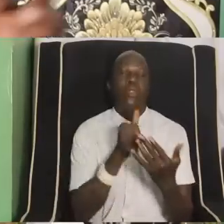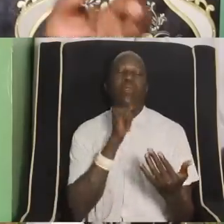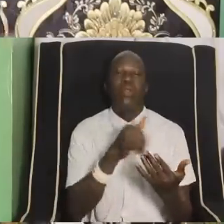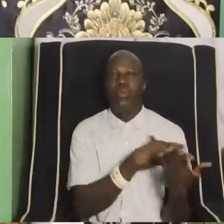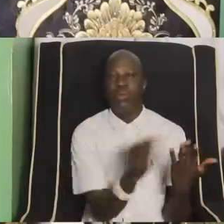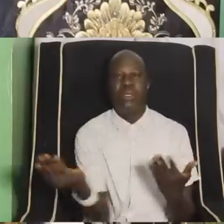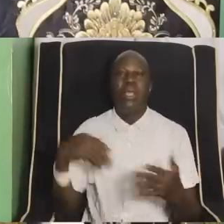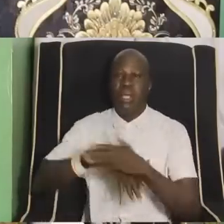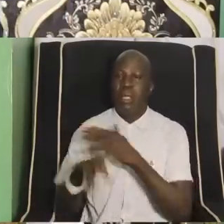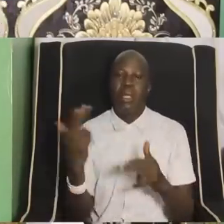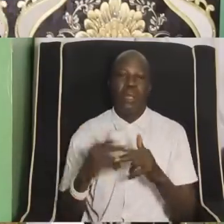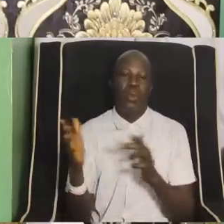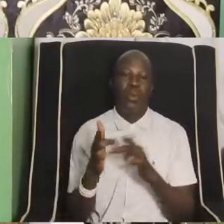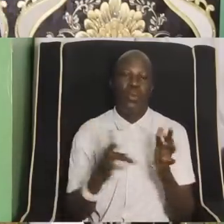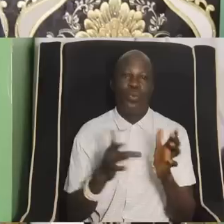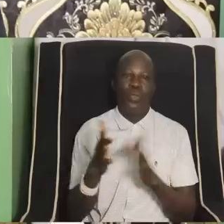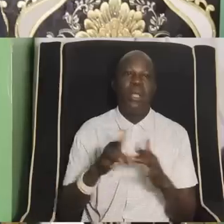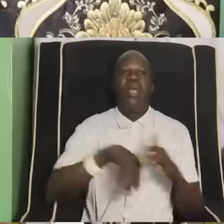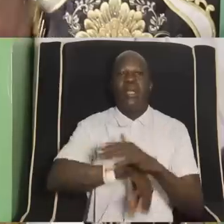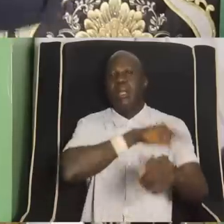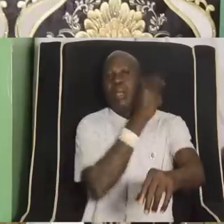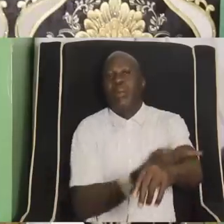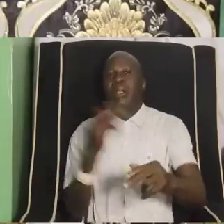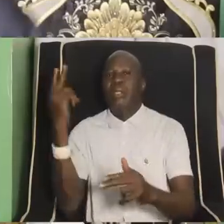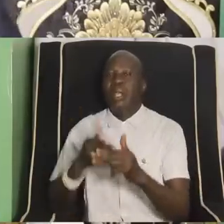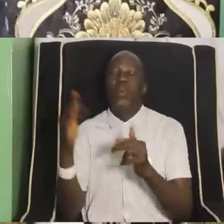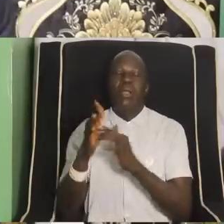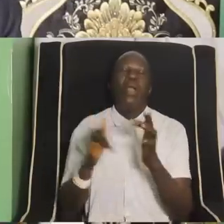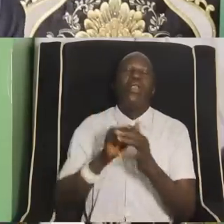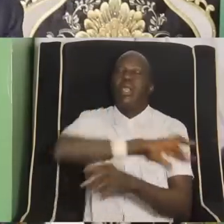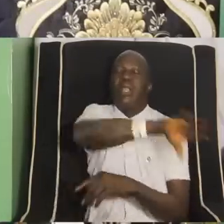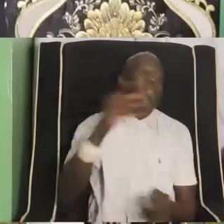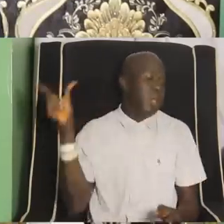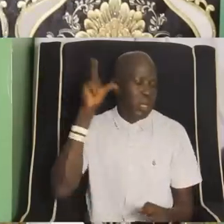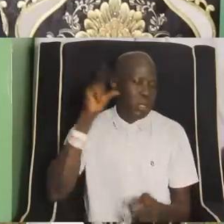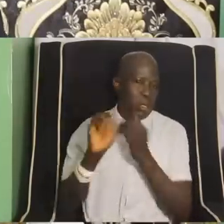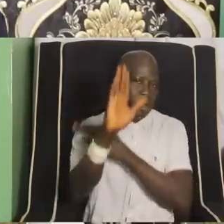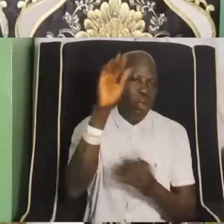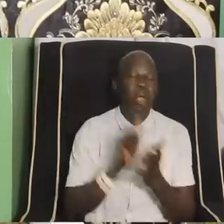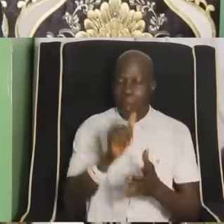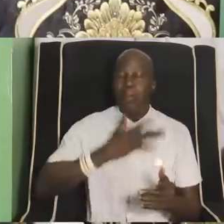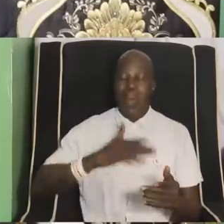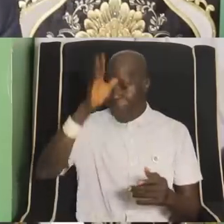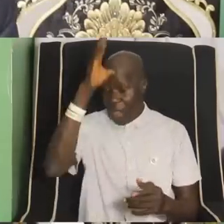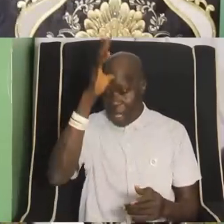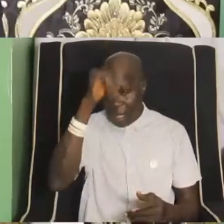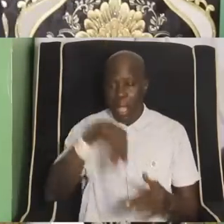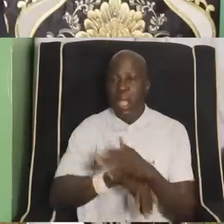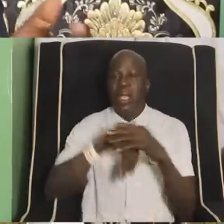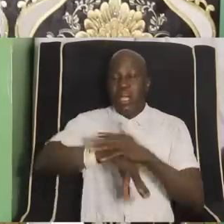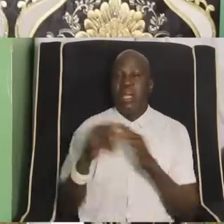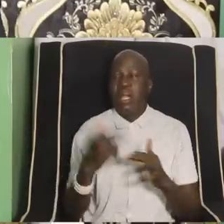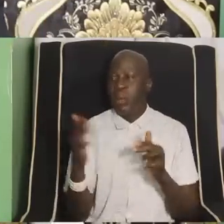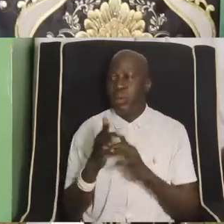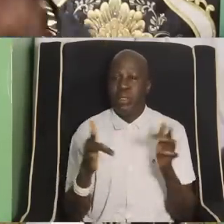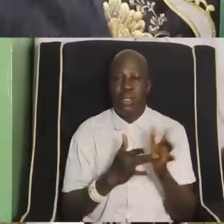Uriah Banu in the name of Jesus, Jirabado. In the mighty name of Jesus, the listener God, Baba, Bilunjebe. That's my father, hey, in the